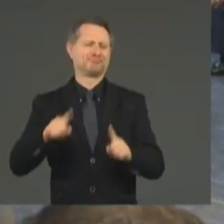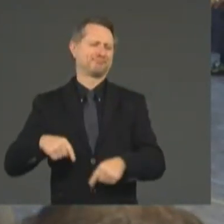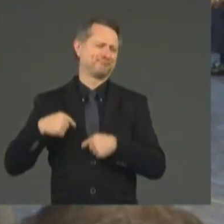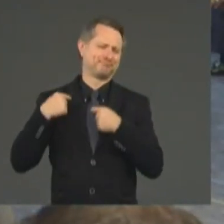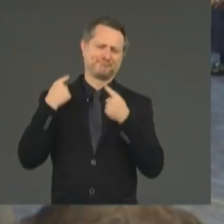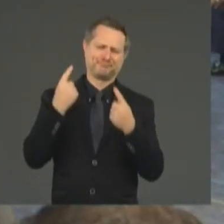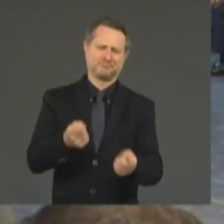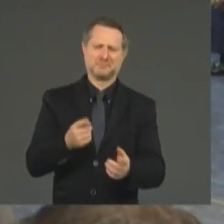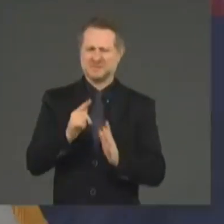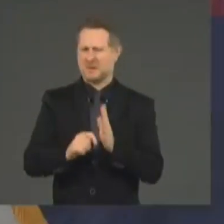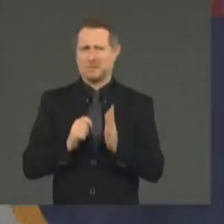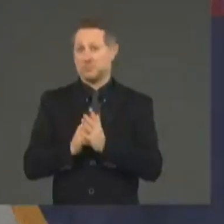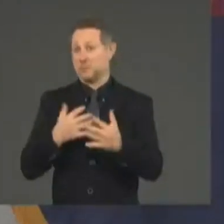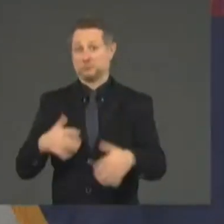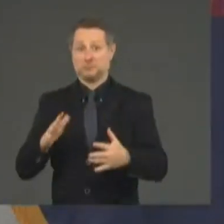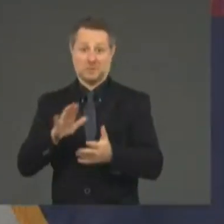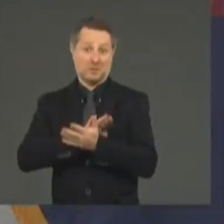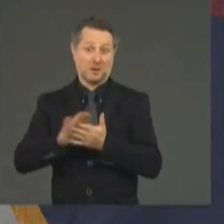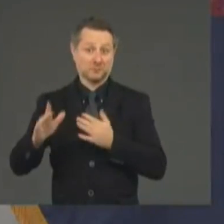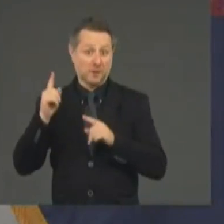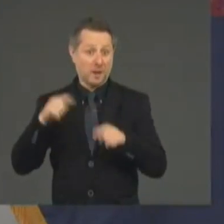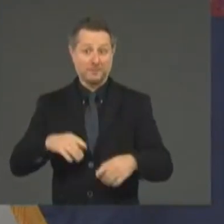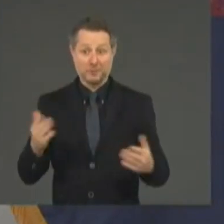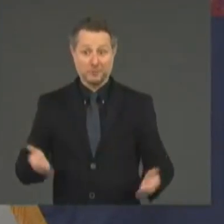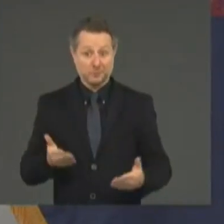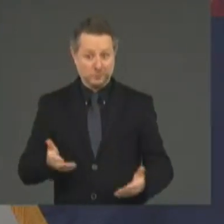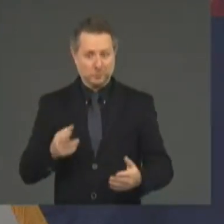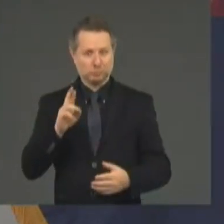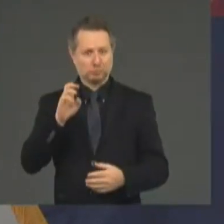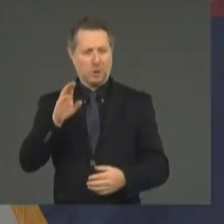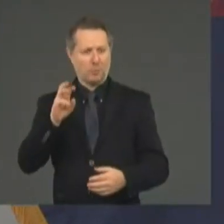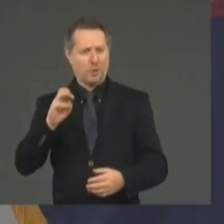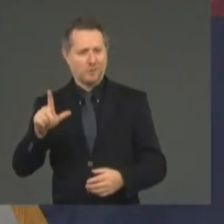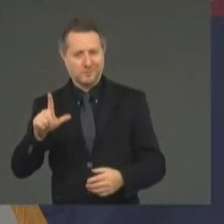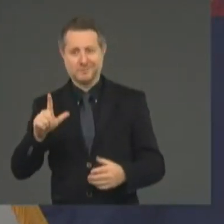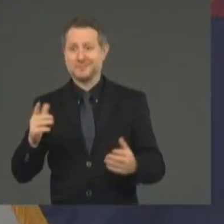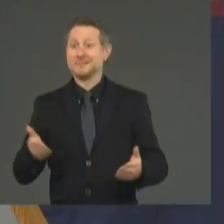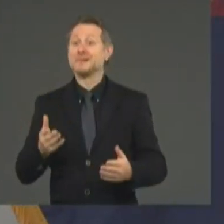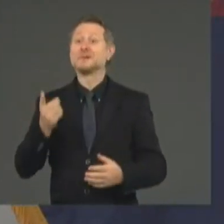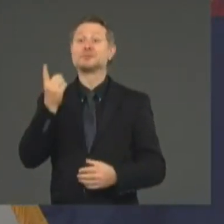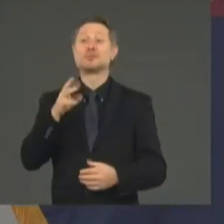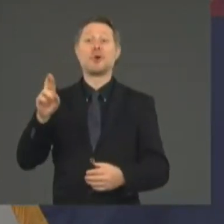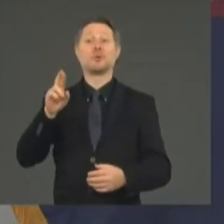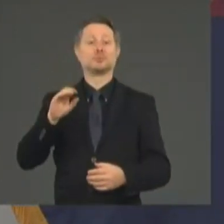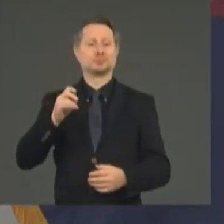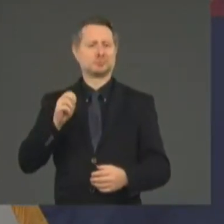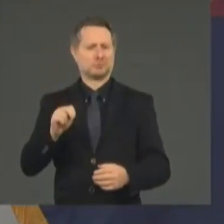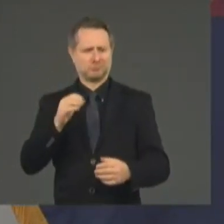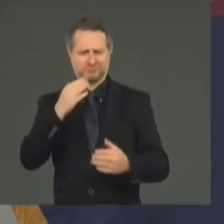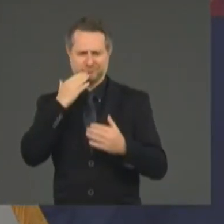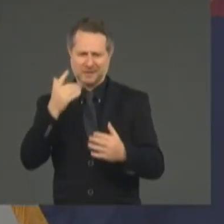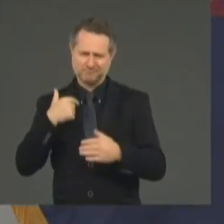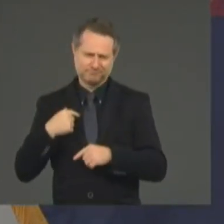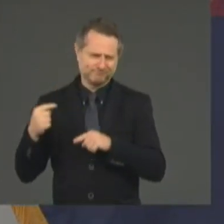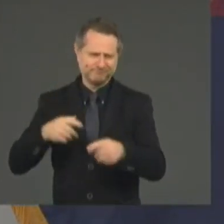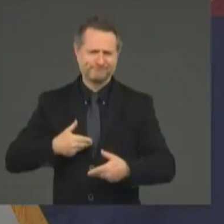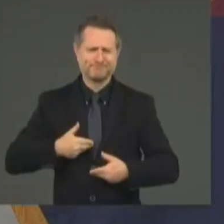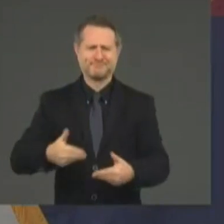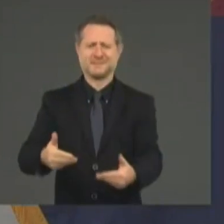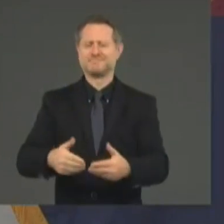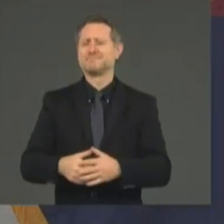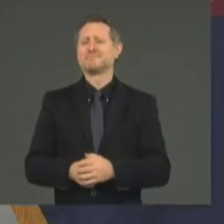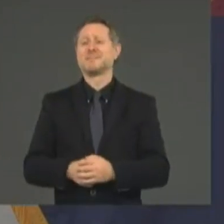It's a pleasure to be at Roswell. Dr. Candace Johnson, thank you very much for the hospitality. I was thinking about our trip to